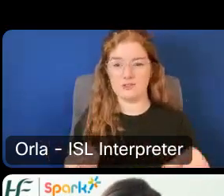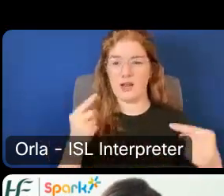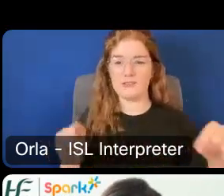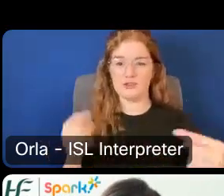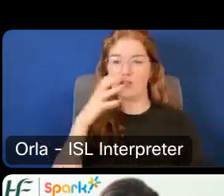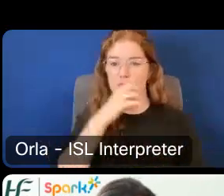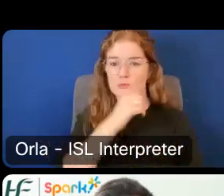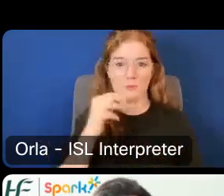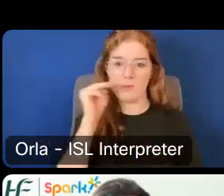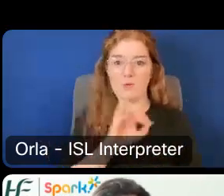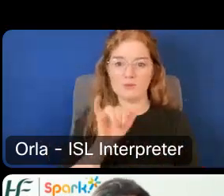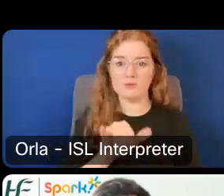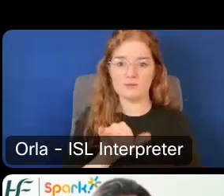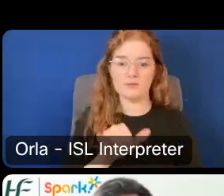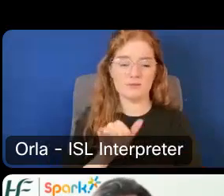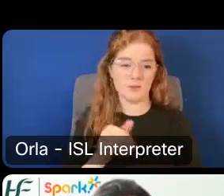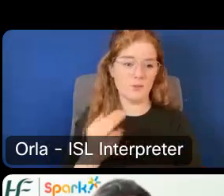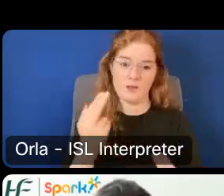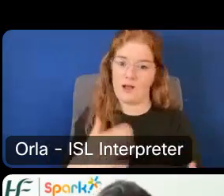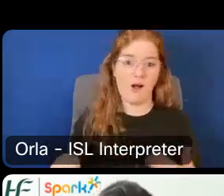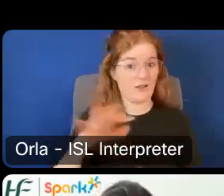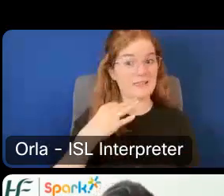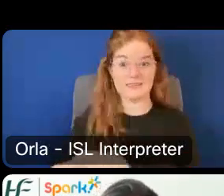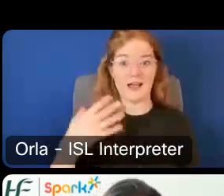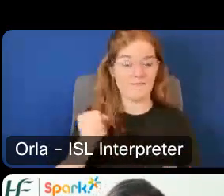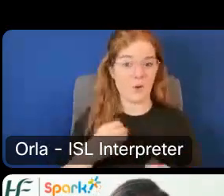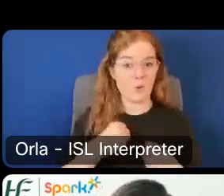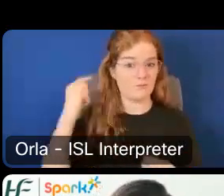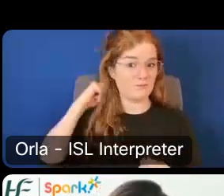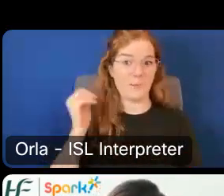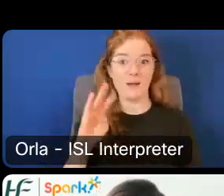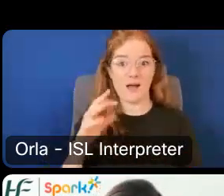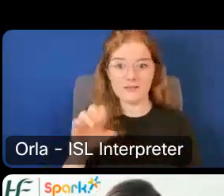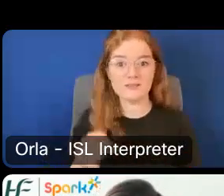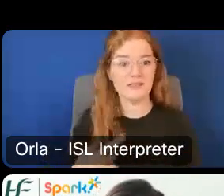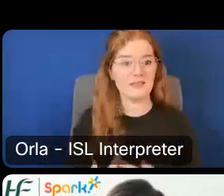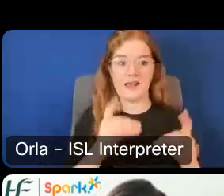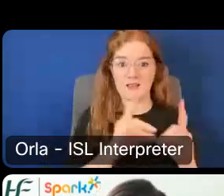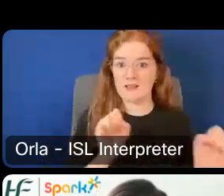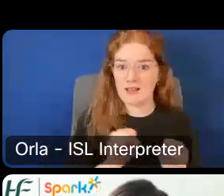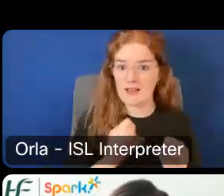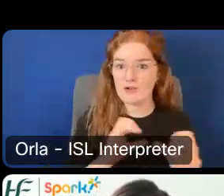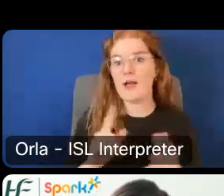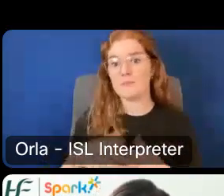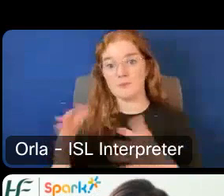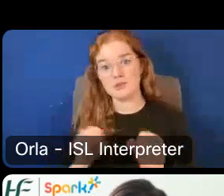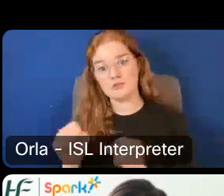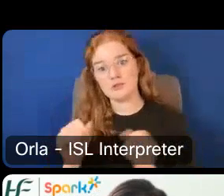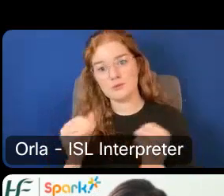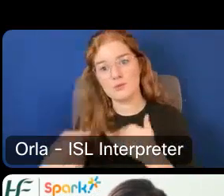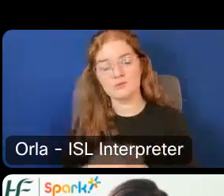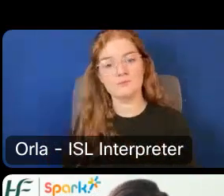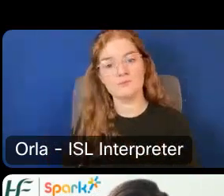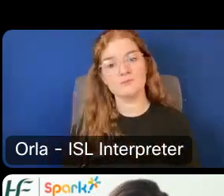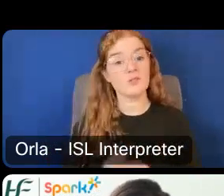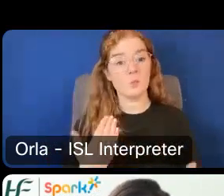important thing, and I think something that we all are guilty of in healthcare and in public service. And what they like to